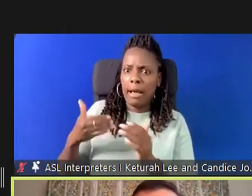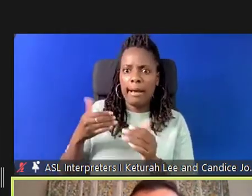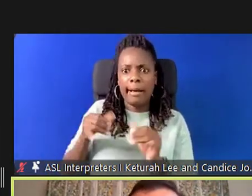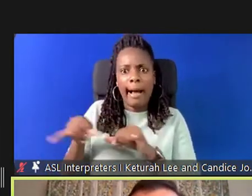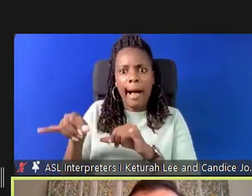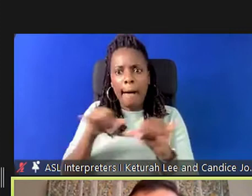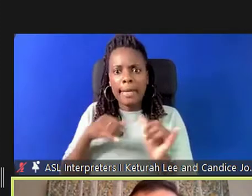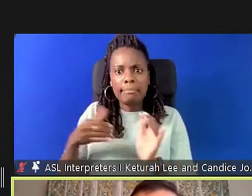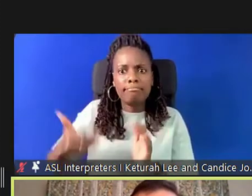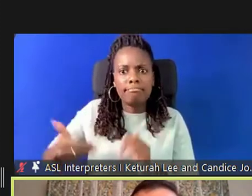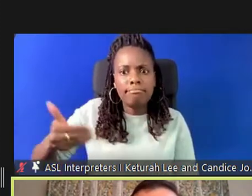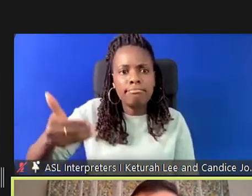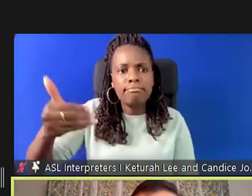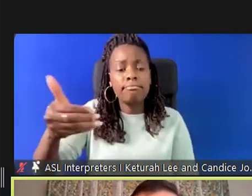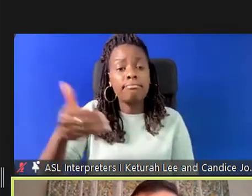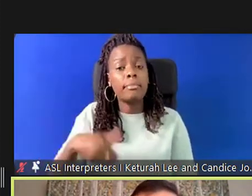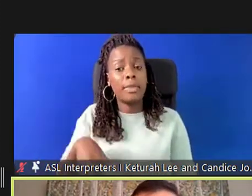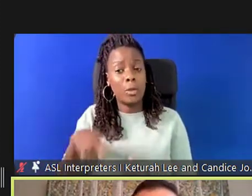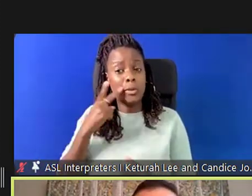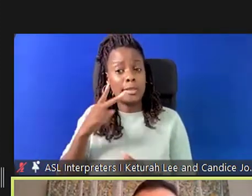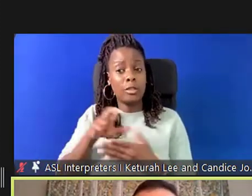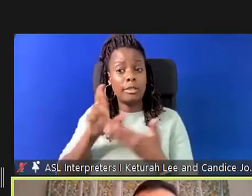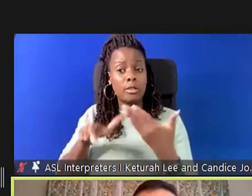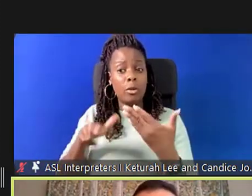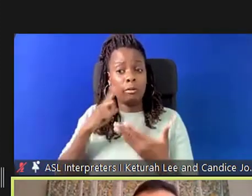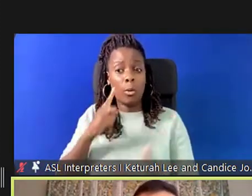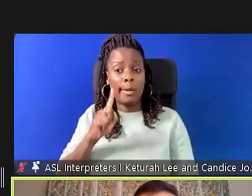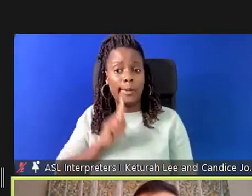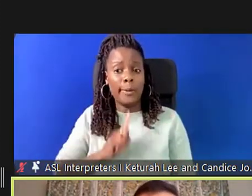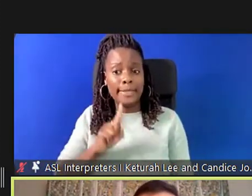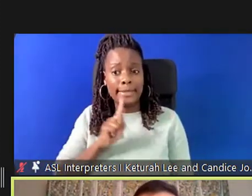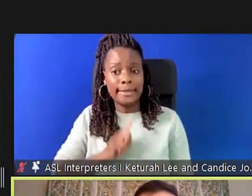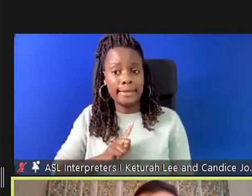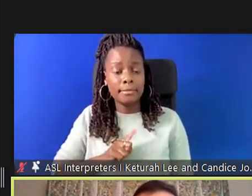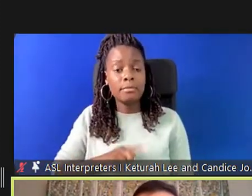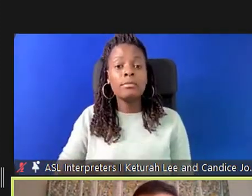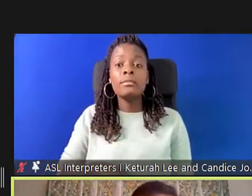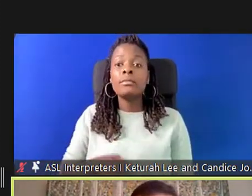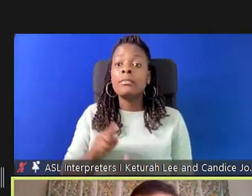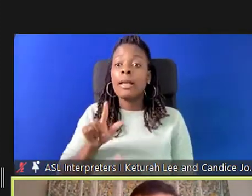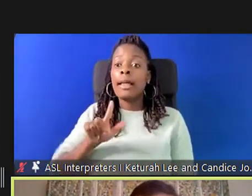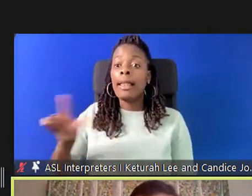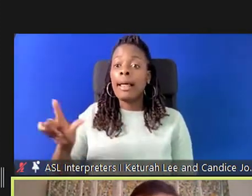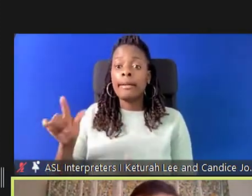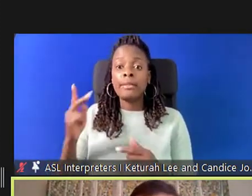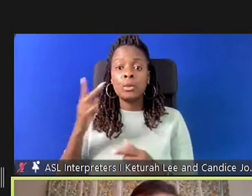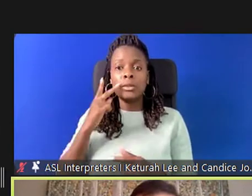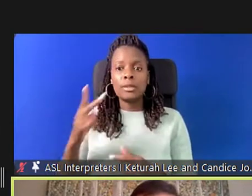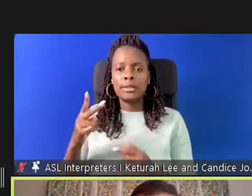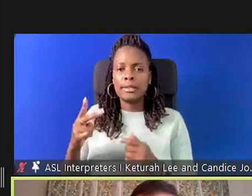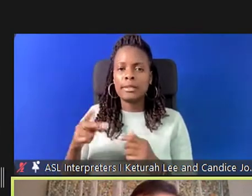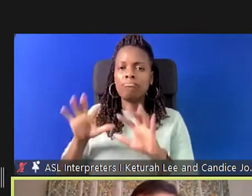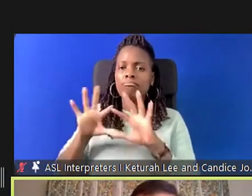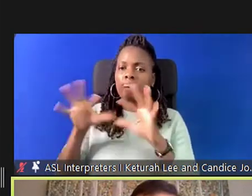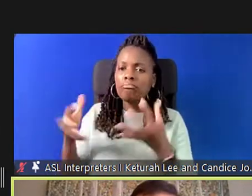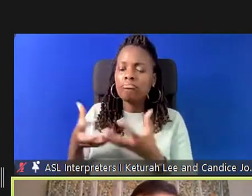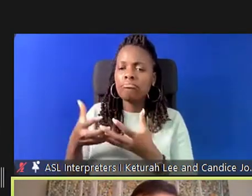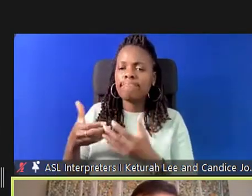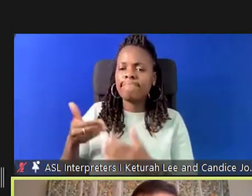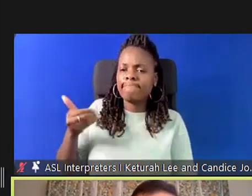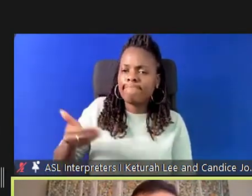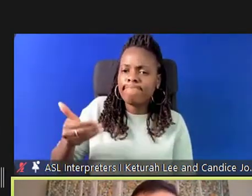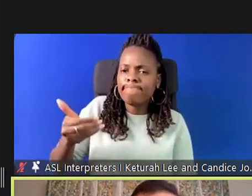Here are our results for loneliness. On the left-hand side is the overall prevalence in the last 4 years of